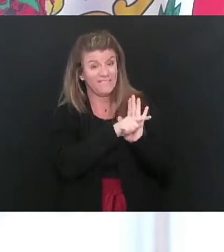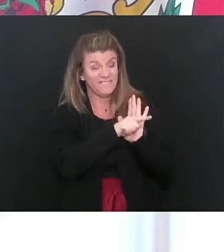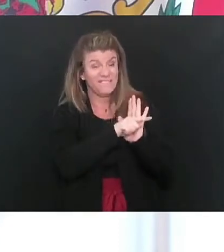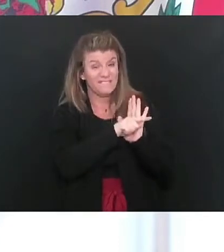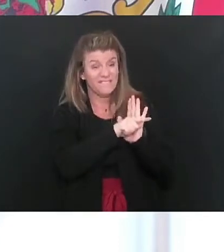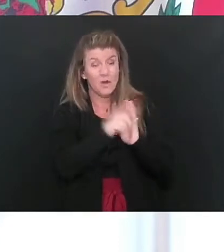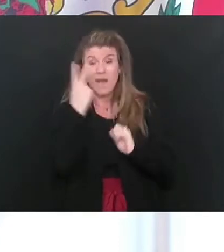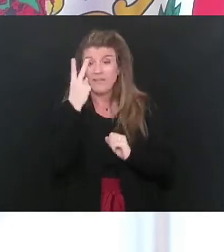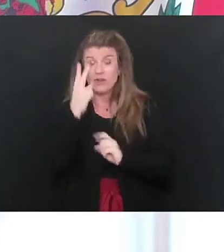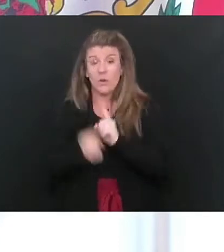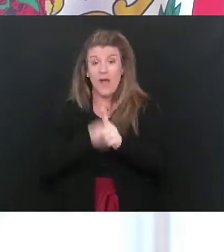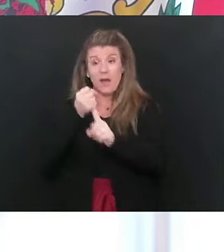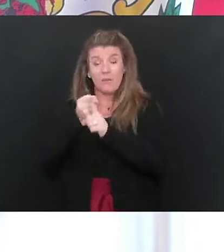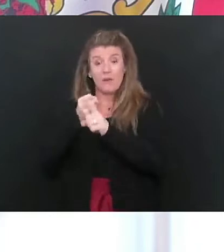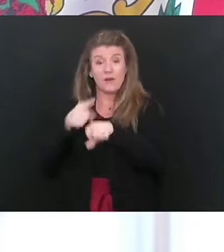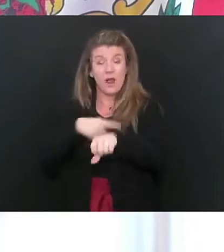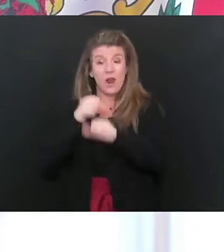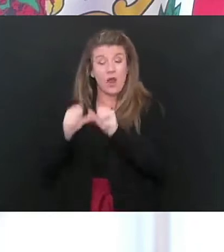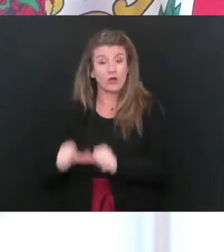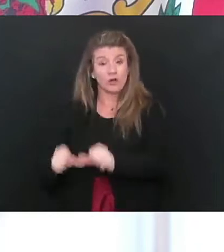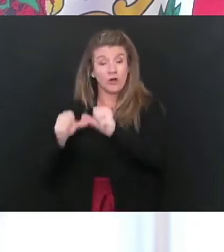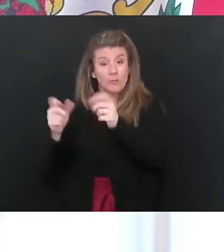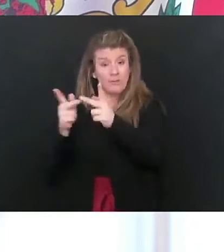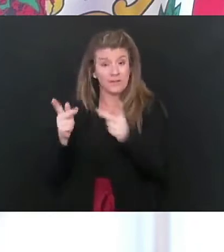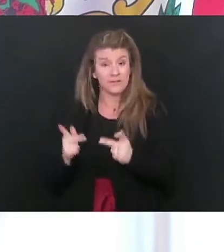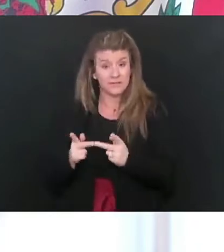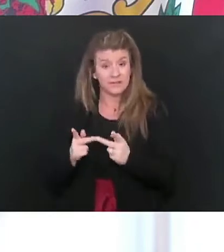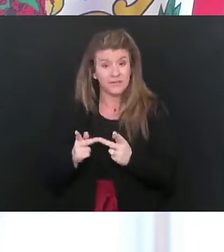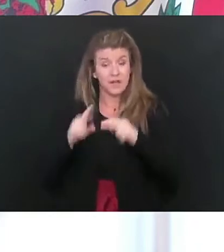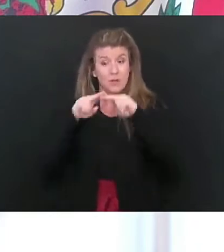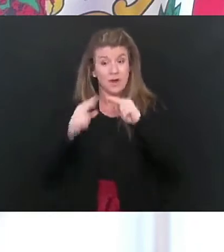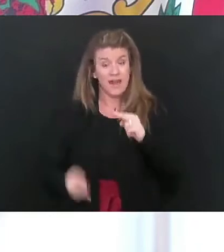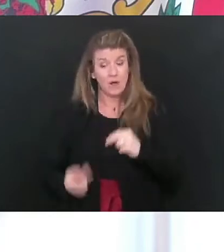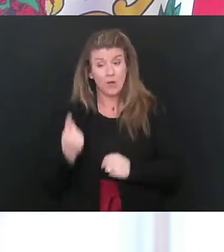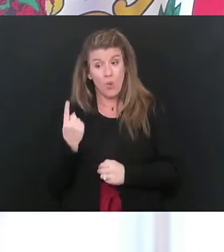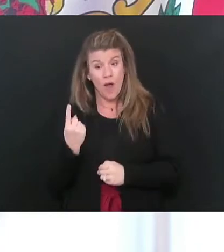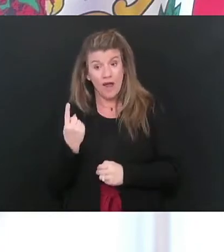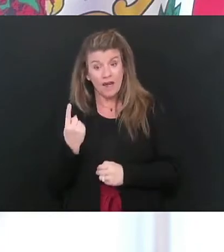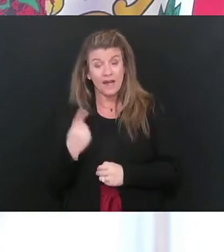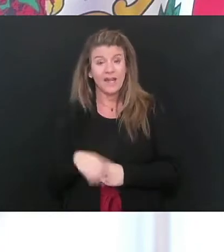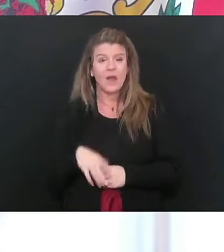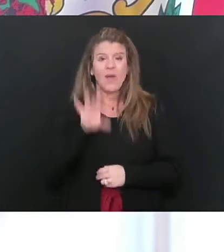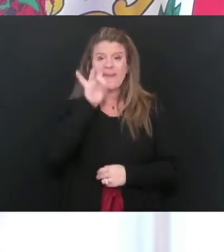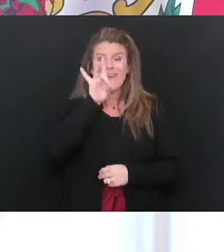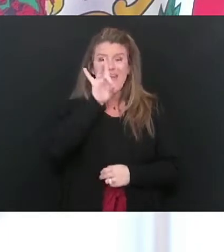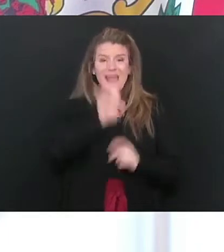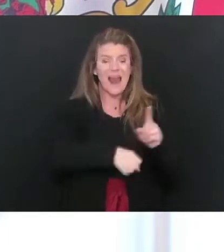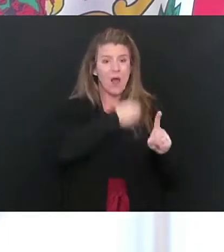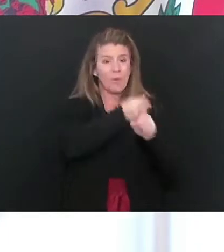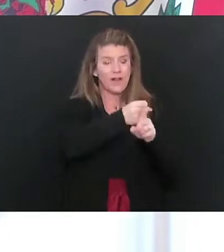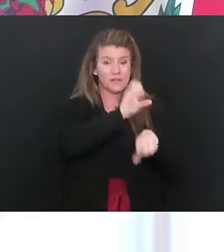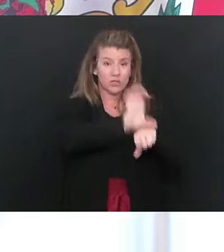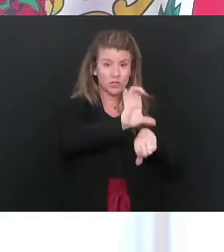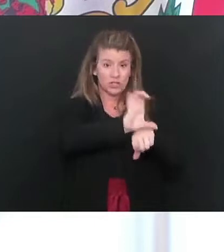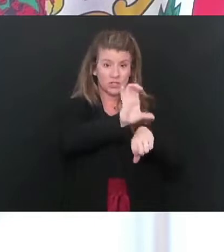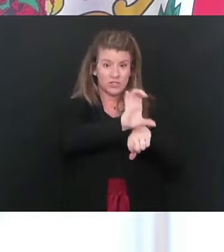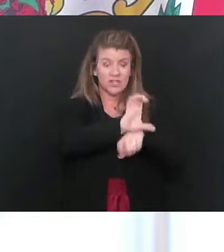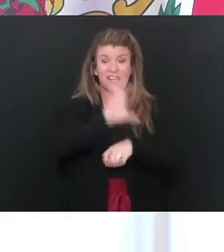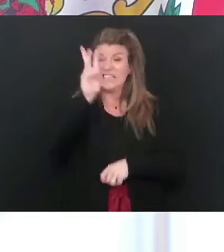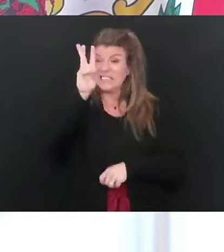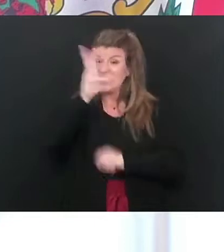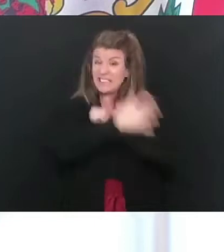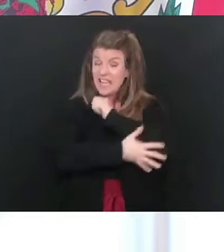2 outbreaks in our long-term care facilities. We're down to 1. We have 8 outbreaks in our churches in 6